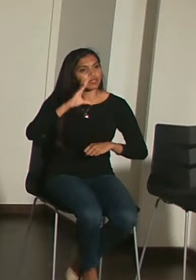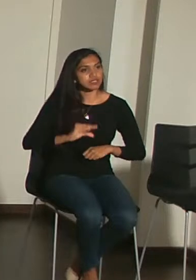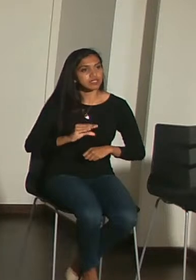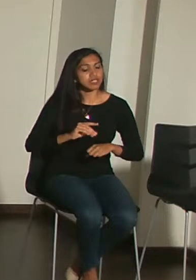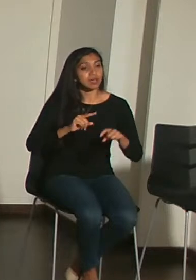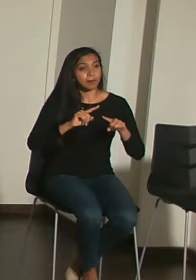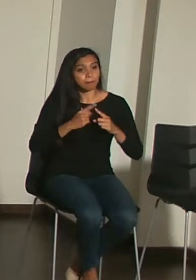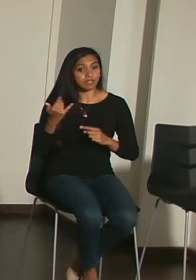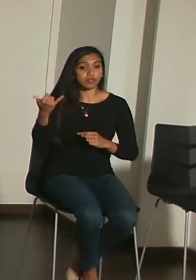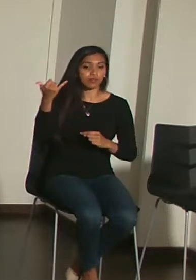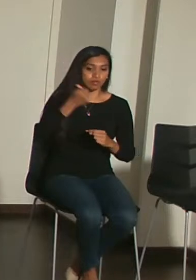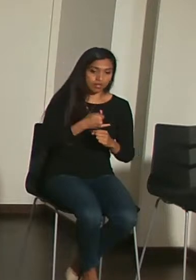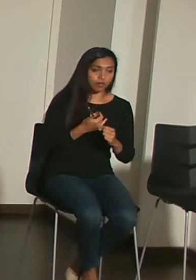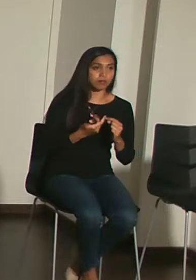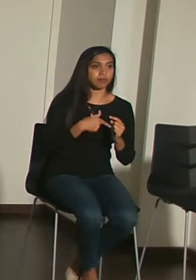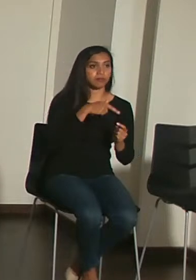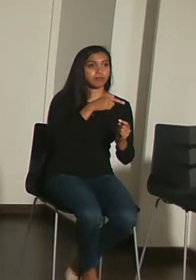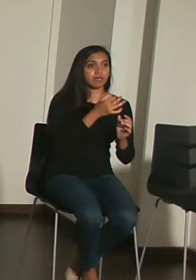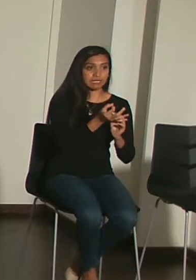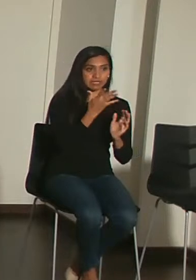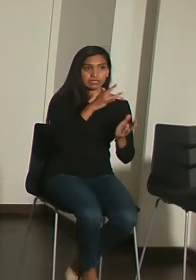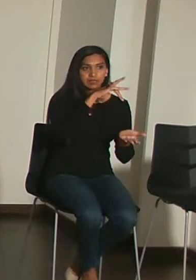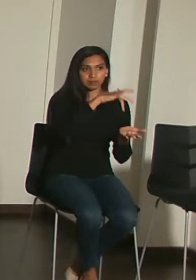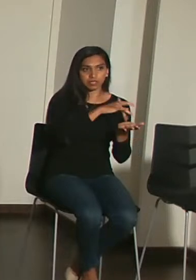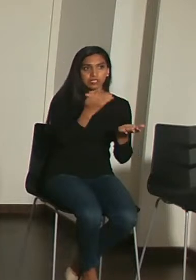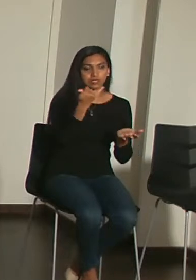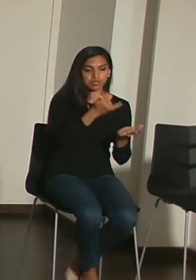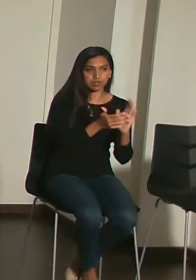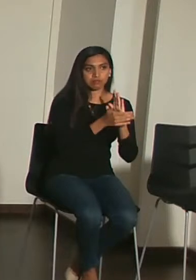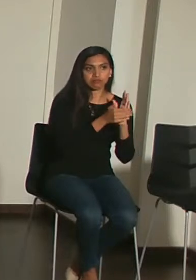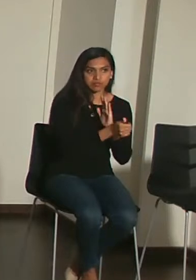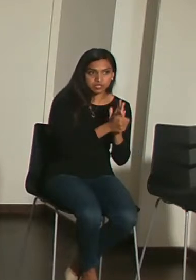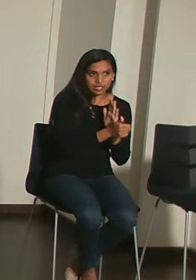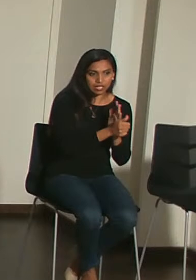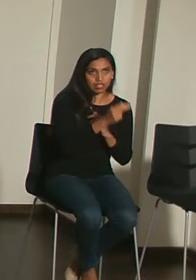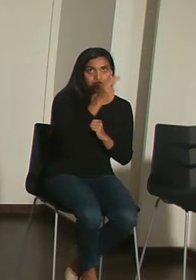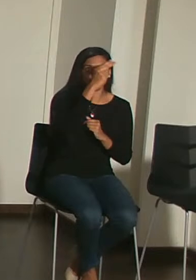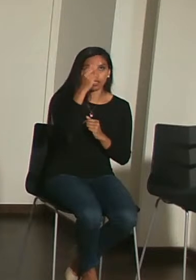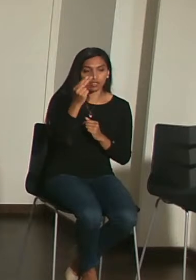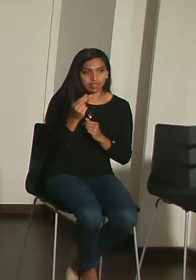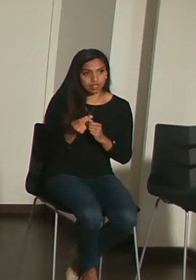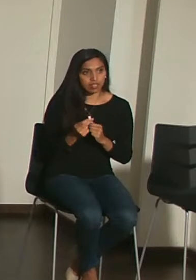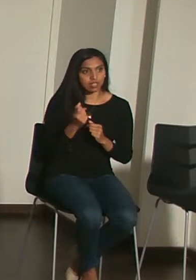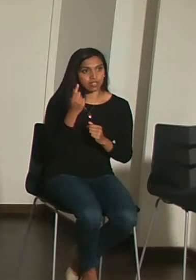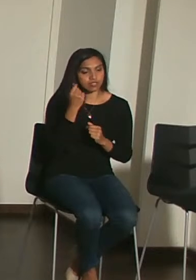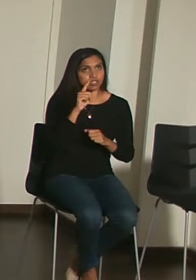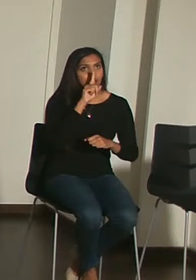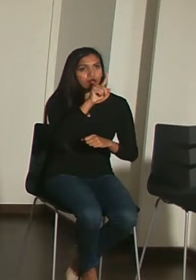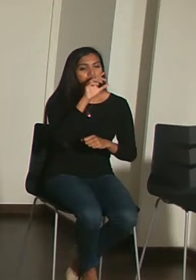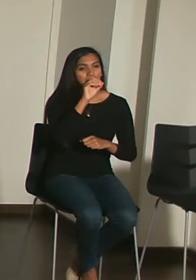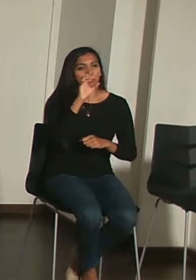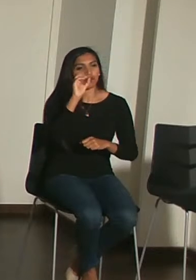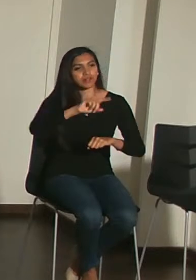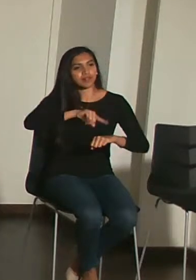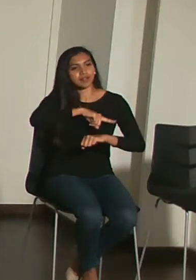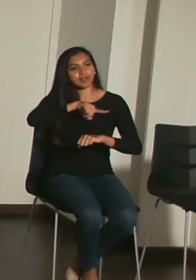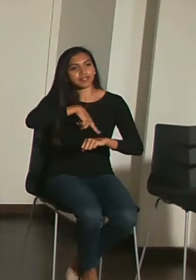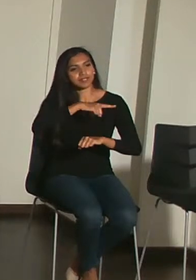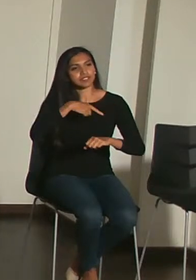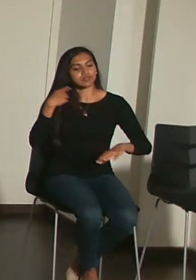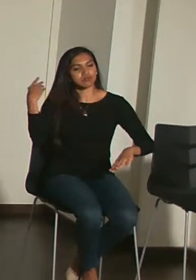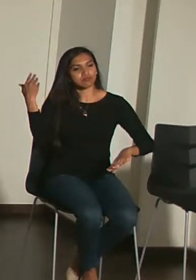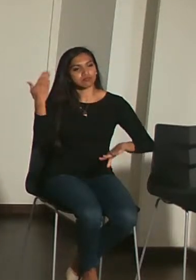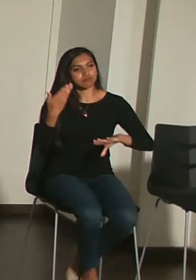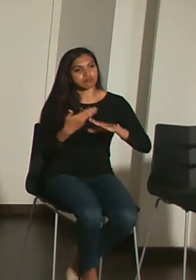botanical drawing, and they end up looking at the works, looking at the 100 hours of